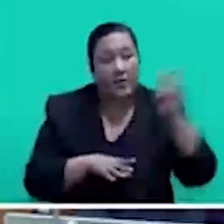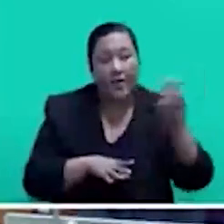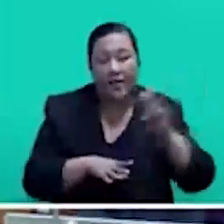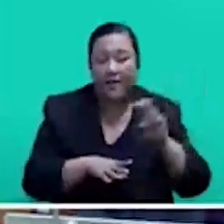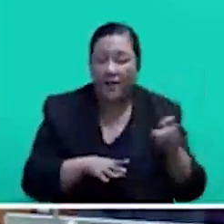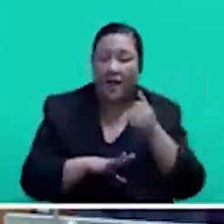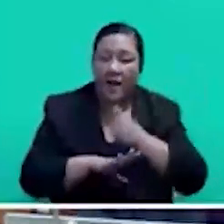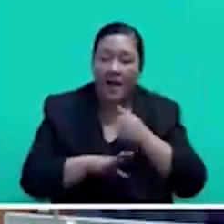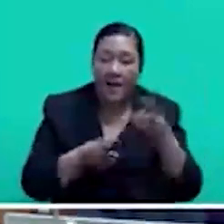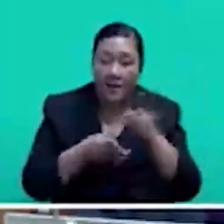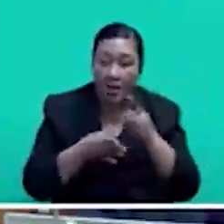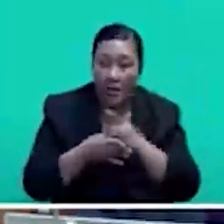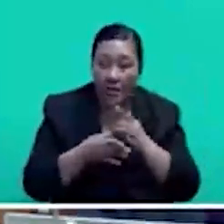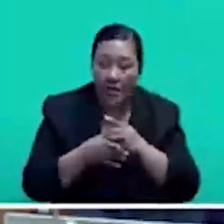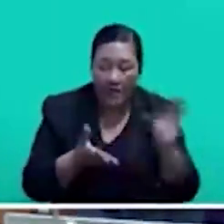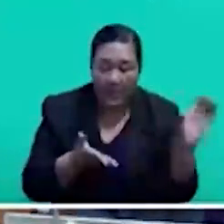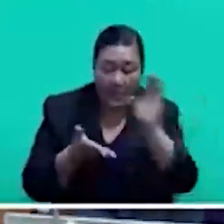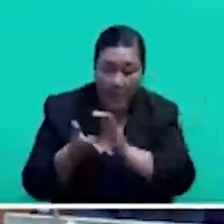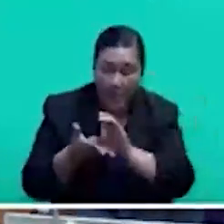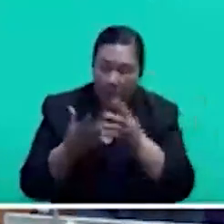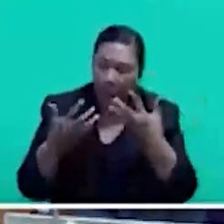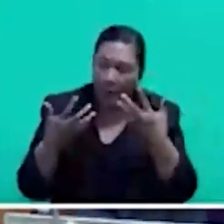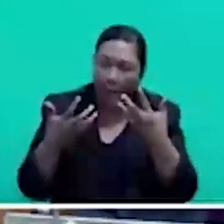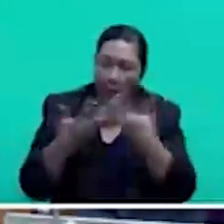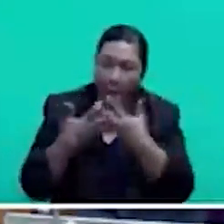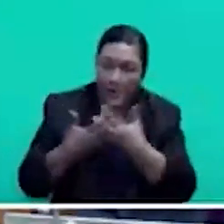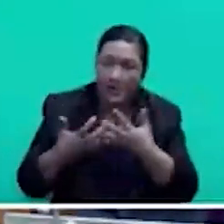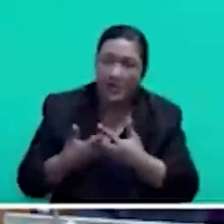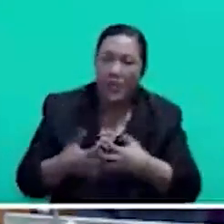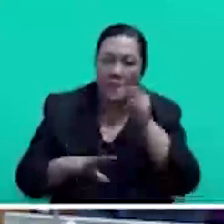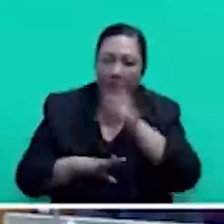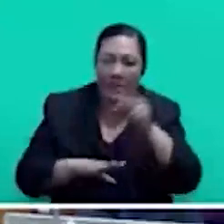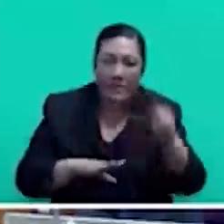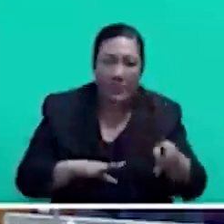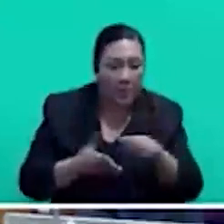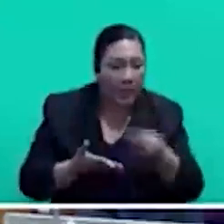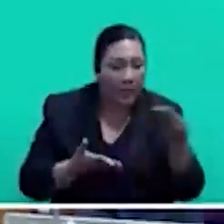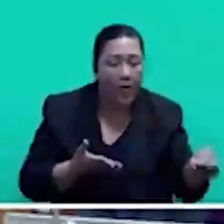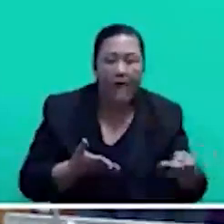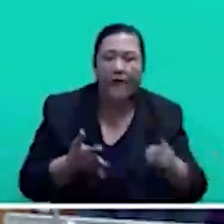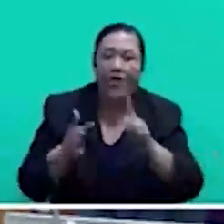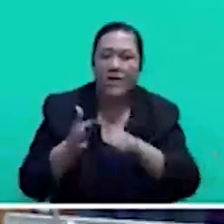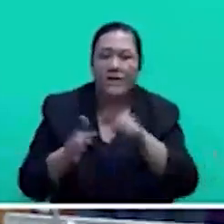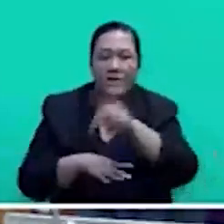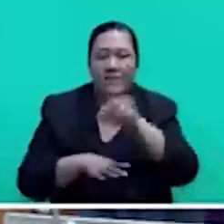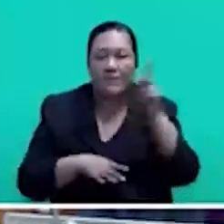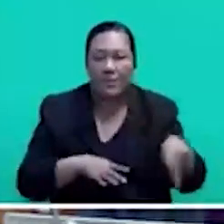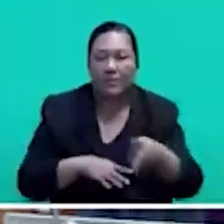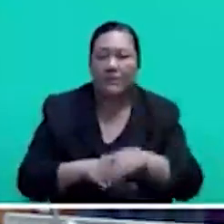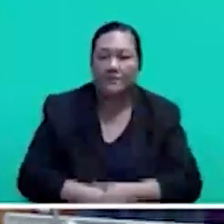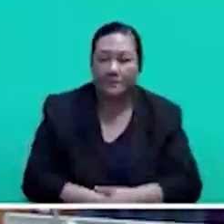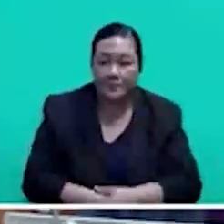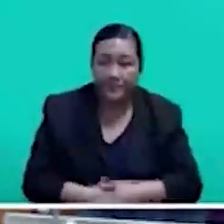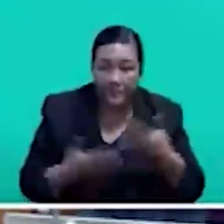in the allocation of funds for the procurement of passports and the installation of e-passport kits. We are taking